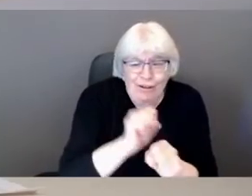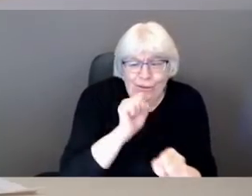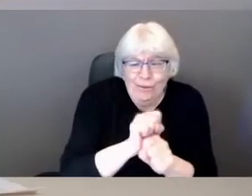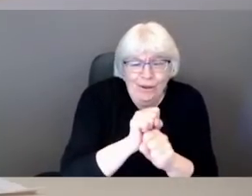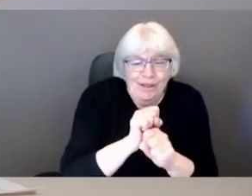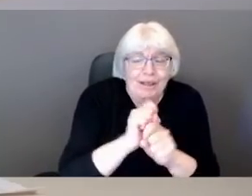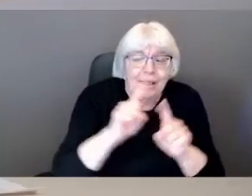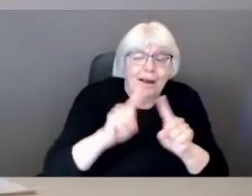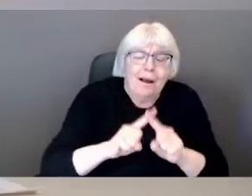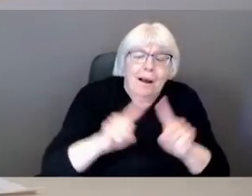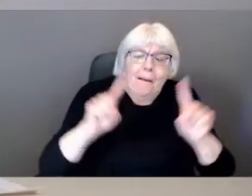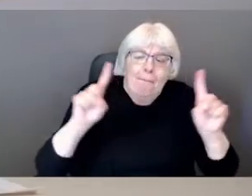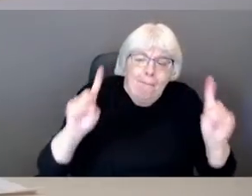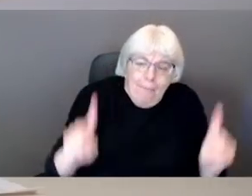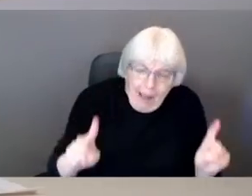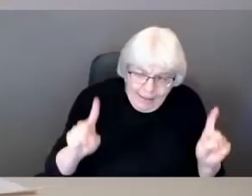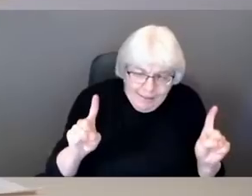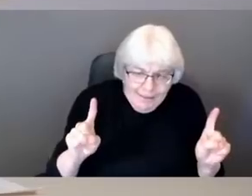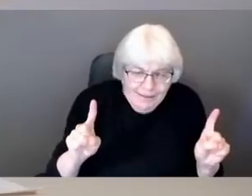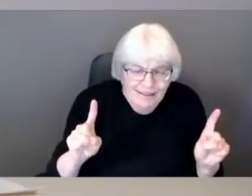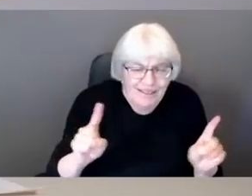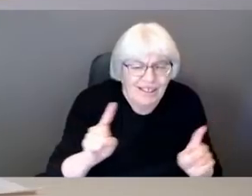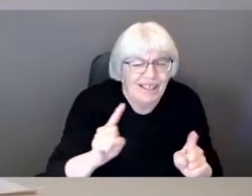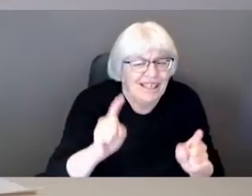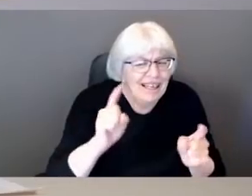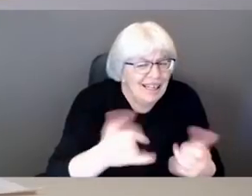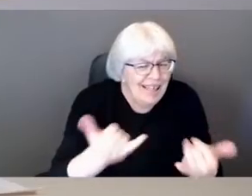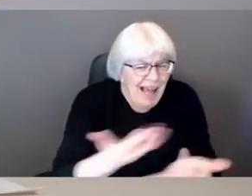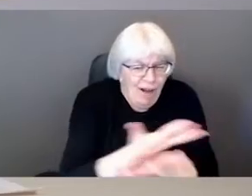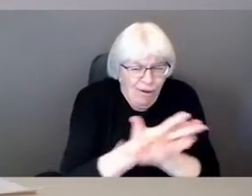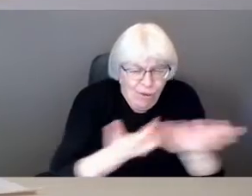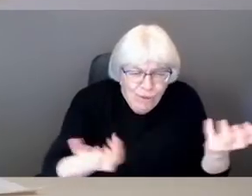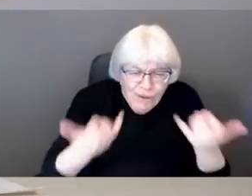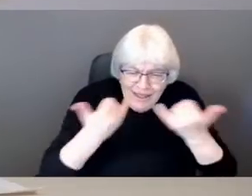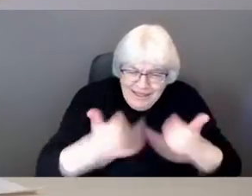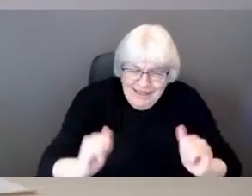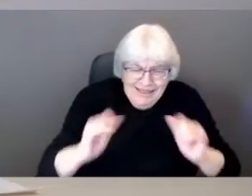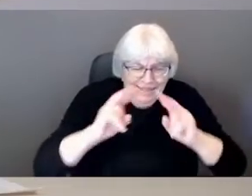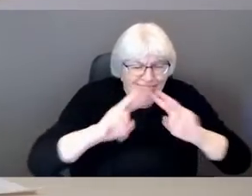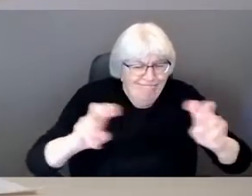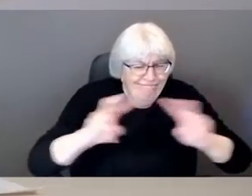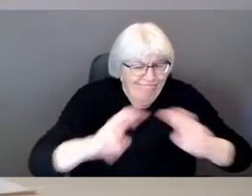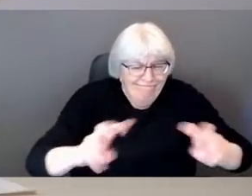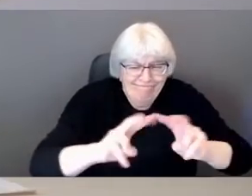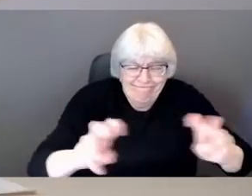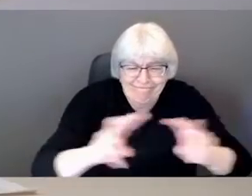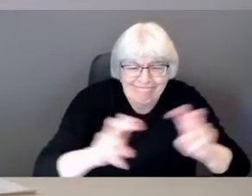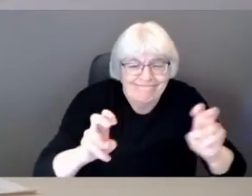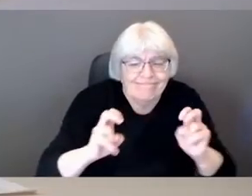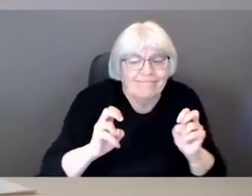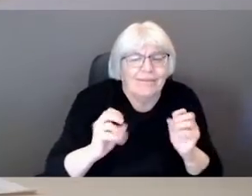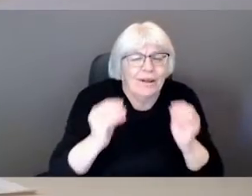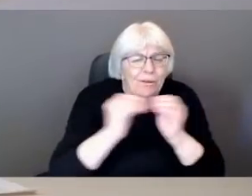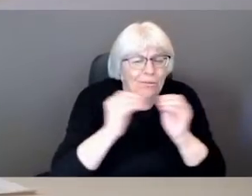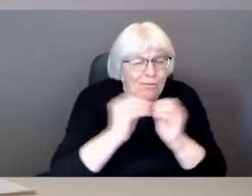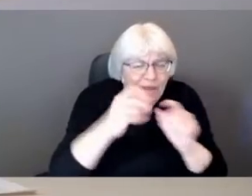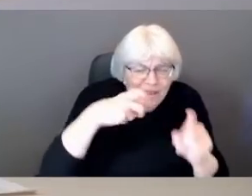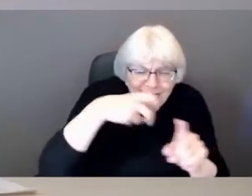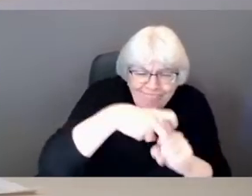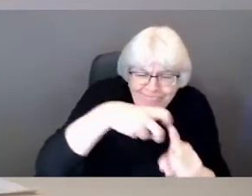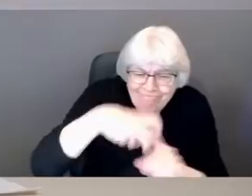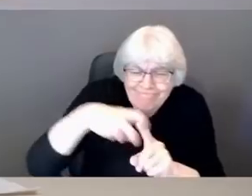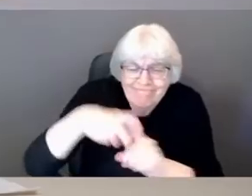time, again, it was early or late last night that we found out the information about